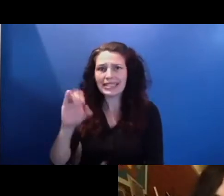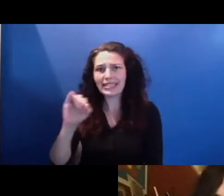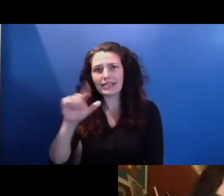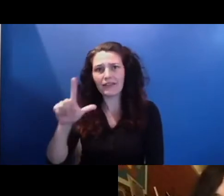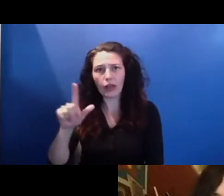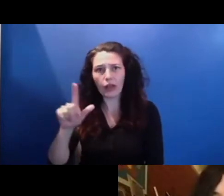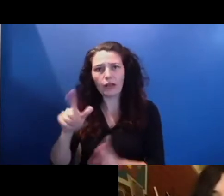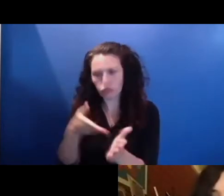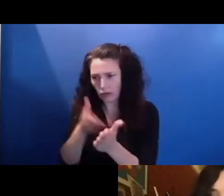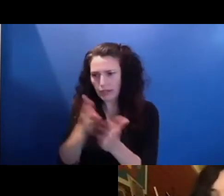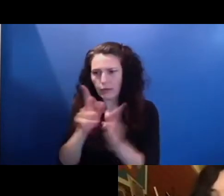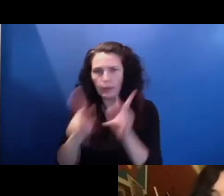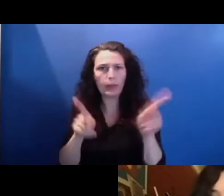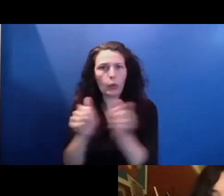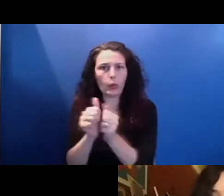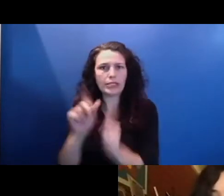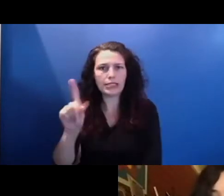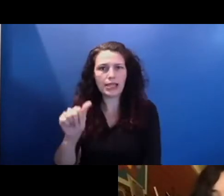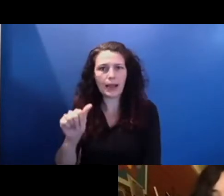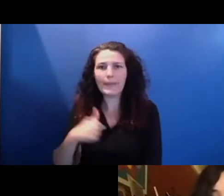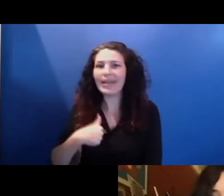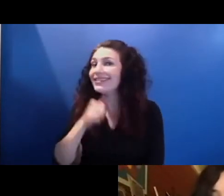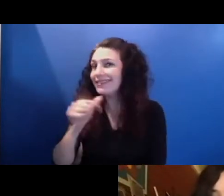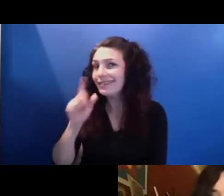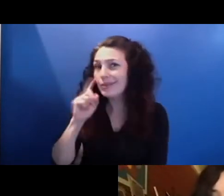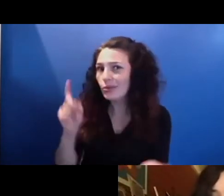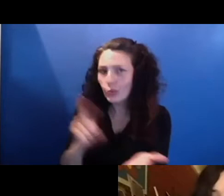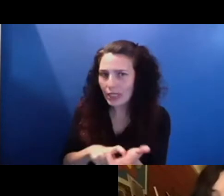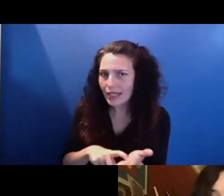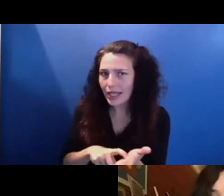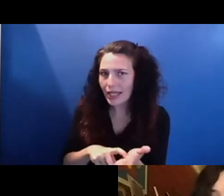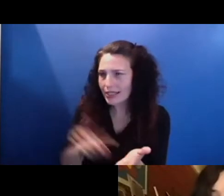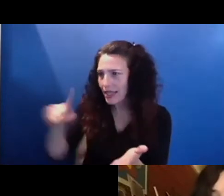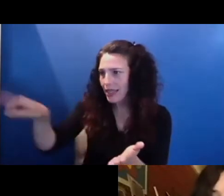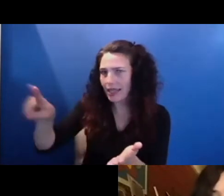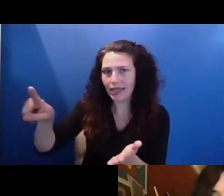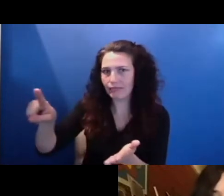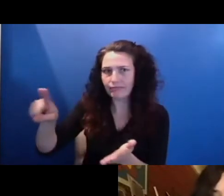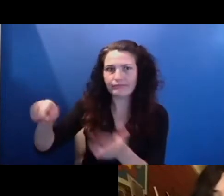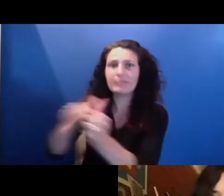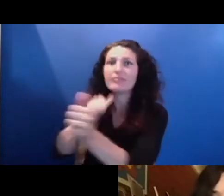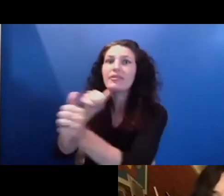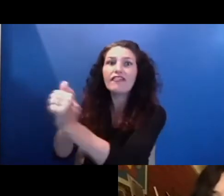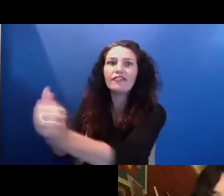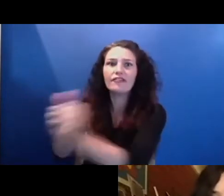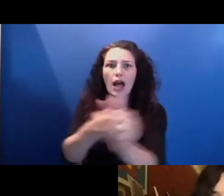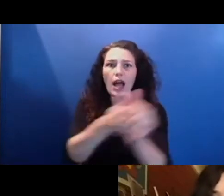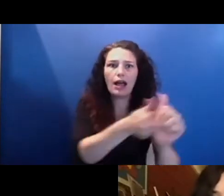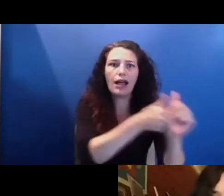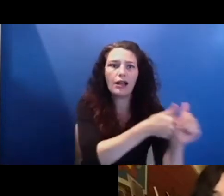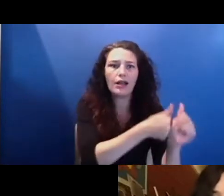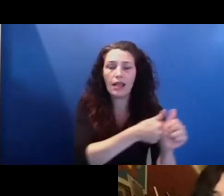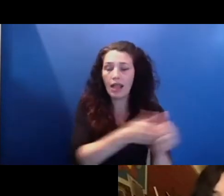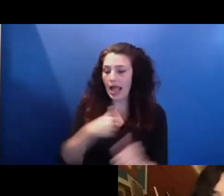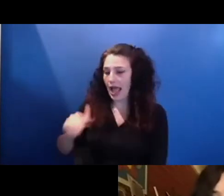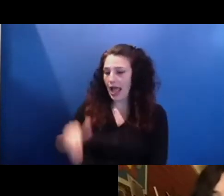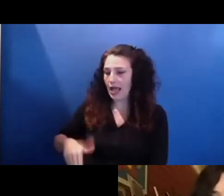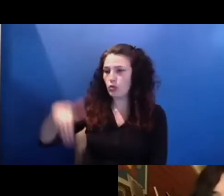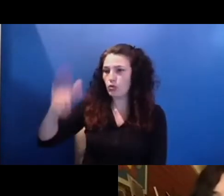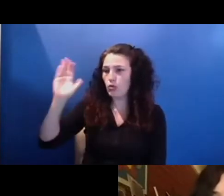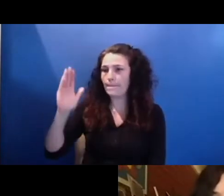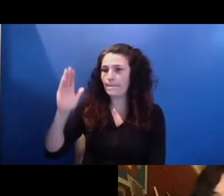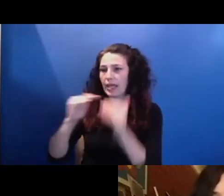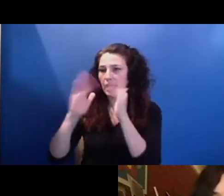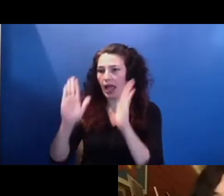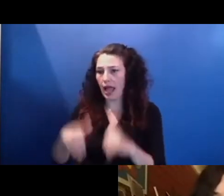the rights were not being adhered to. And I grew up in a household, my mom actually worked for top